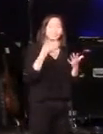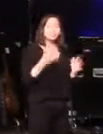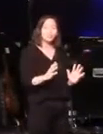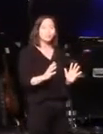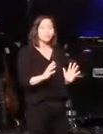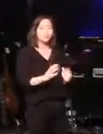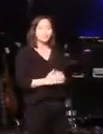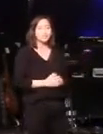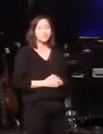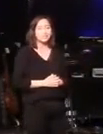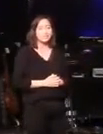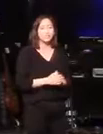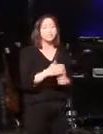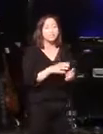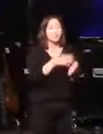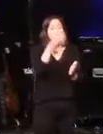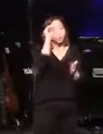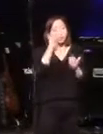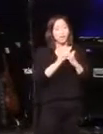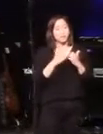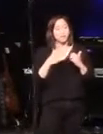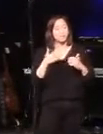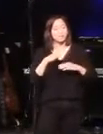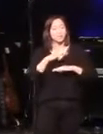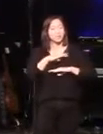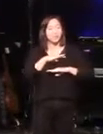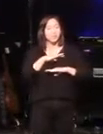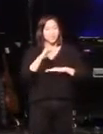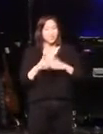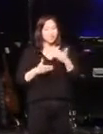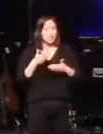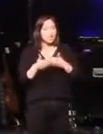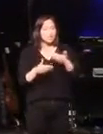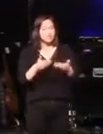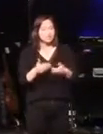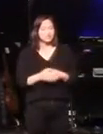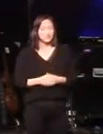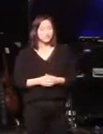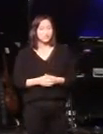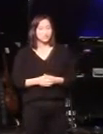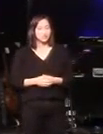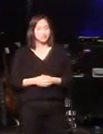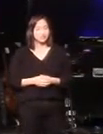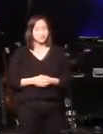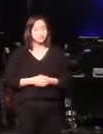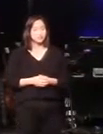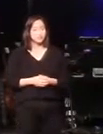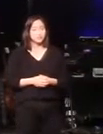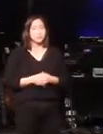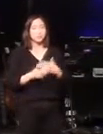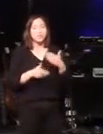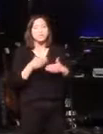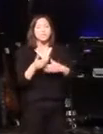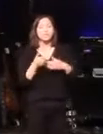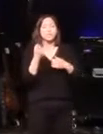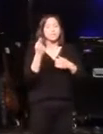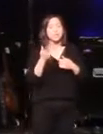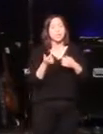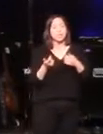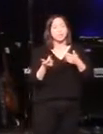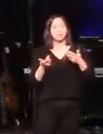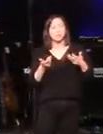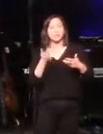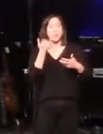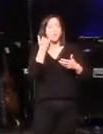Contentment is a learned process. It is a learned process of understanding that whatever we think is going to be the thing that will give us what we